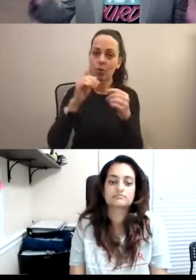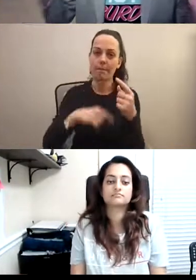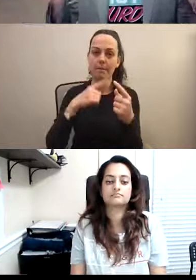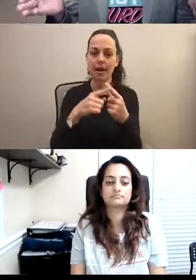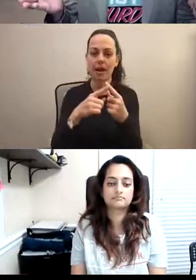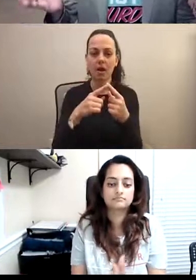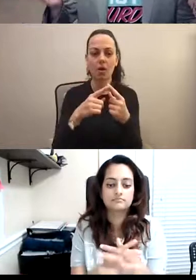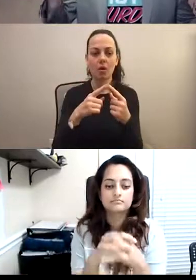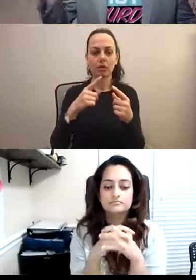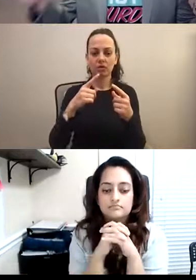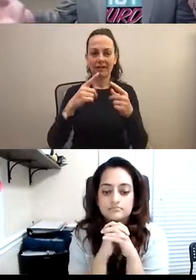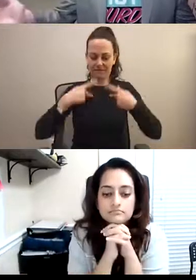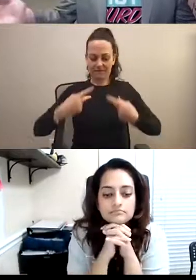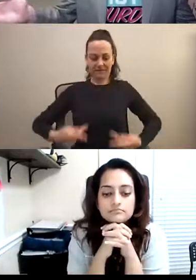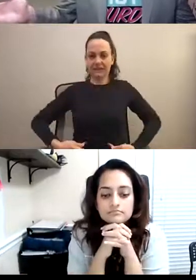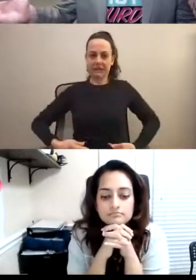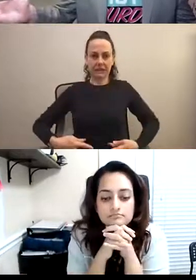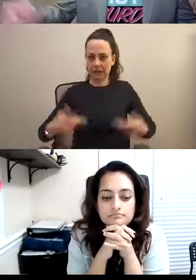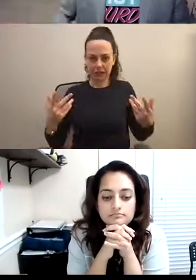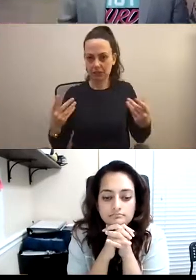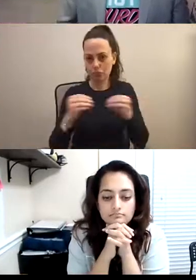can physically do.